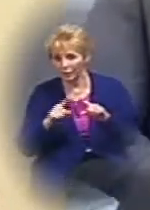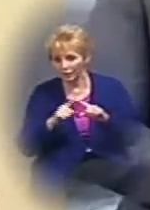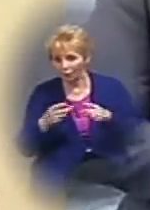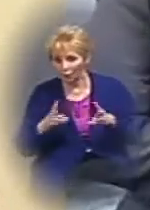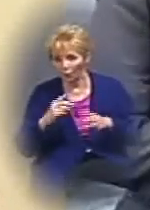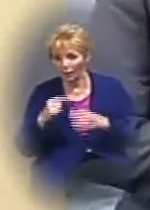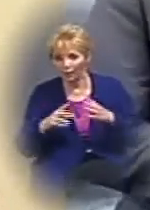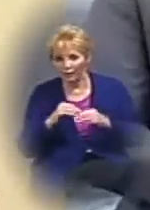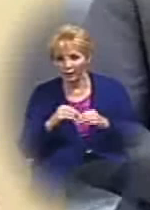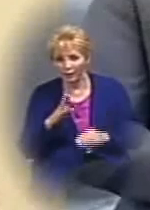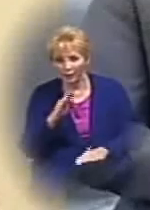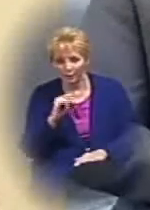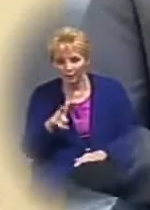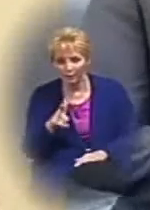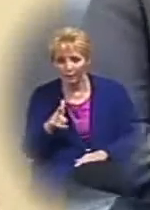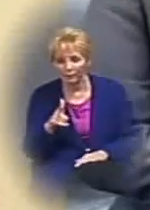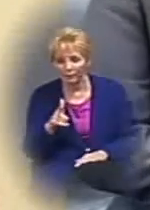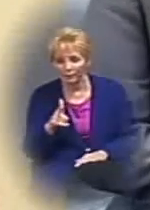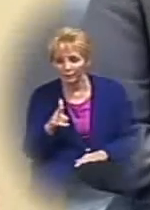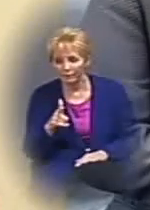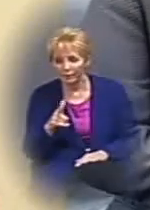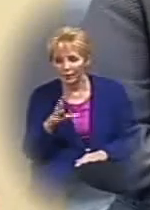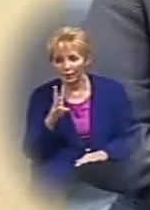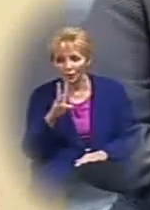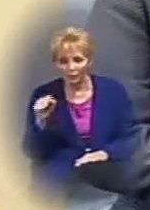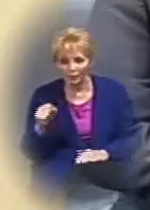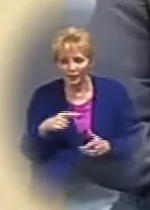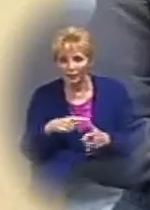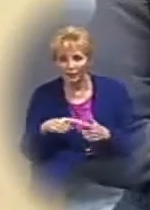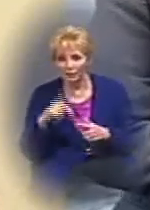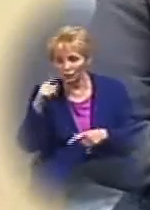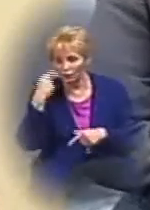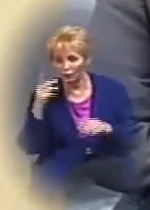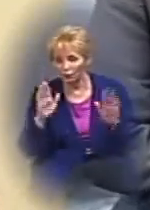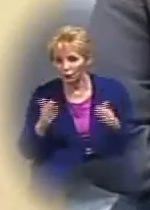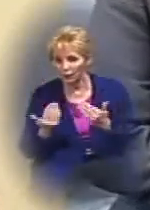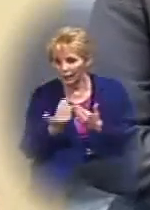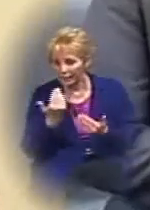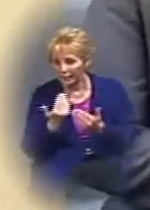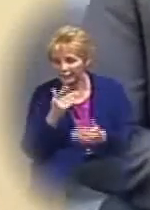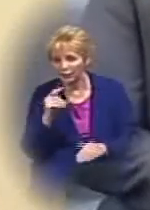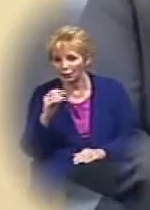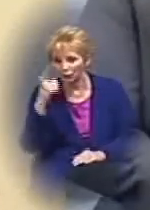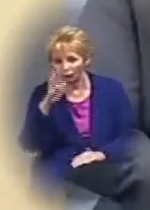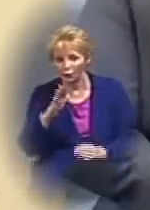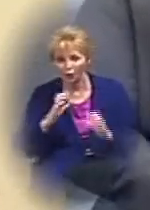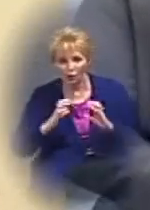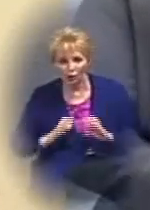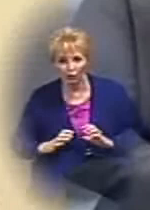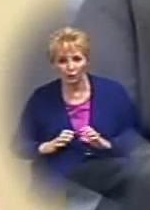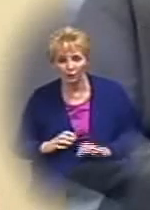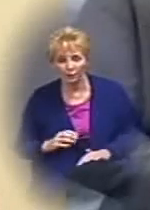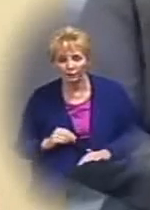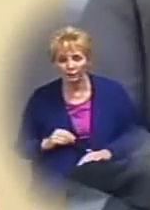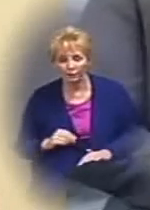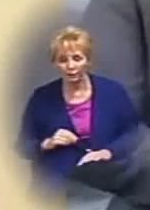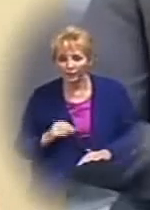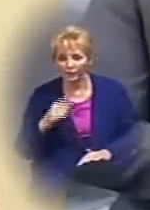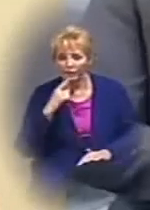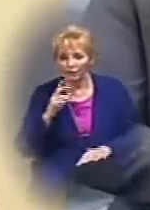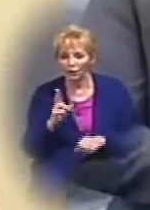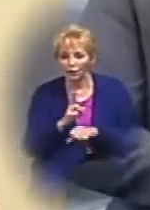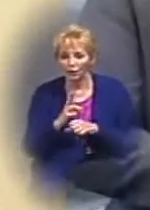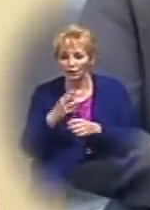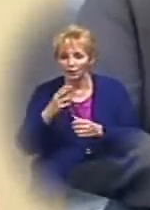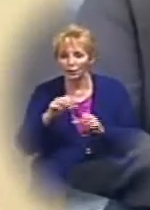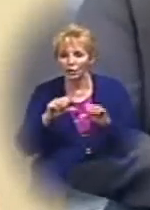those include bill inserts. The city website looks great, very easy tool to use for your customers. And then your use of social